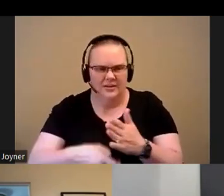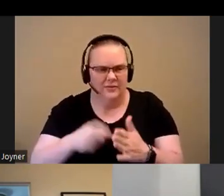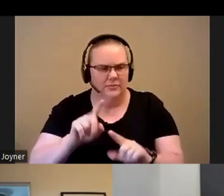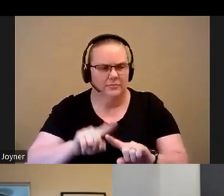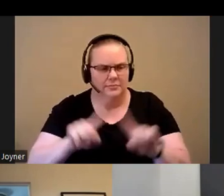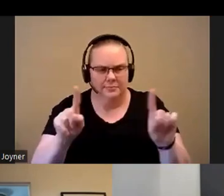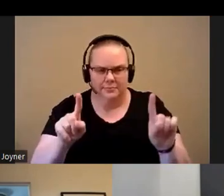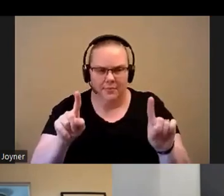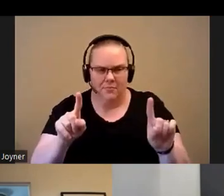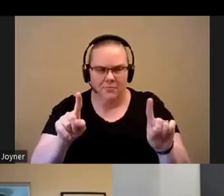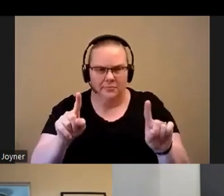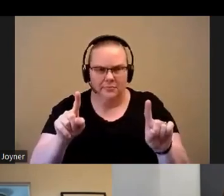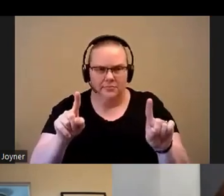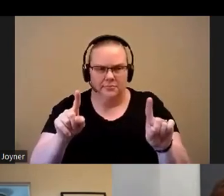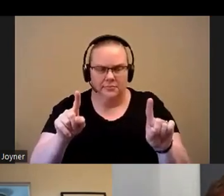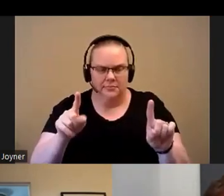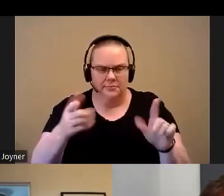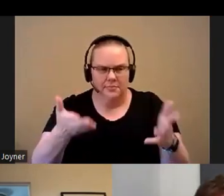speaking?